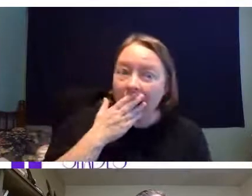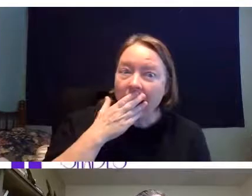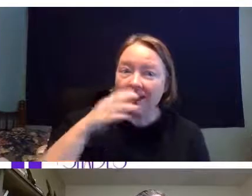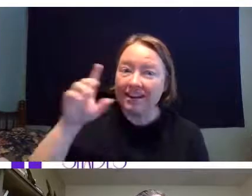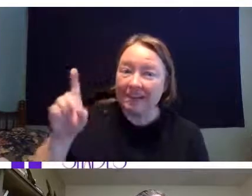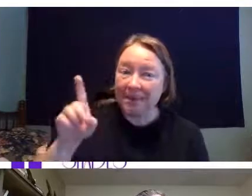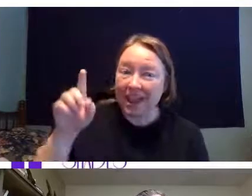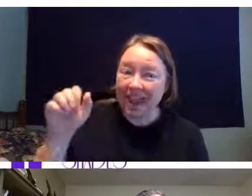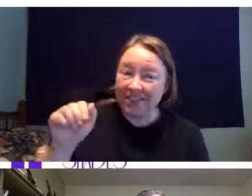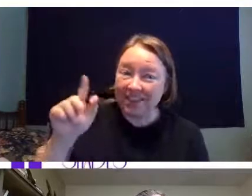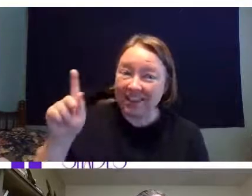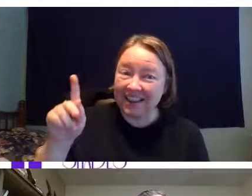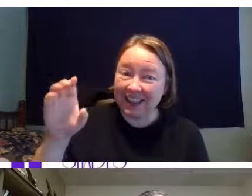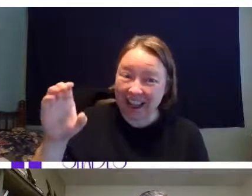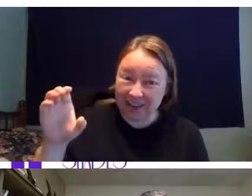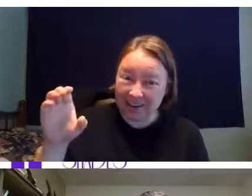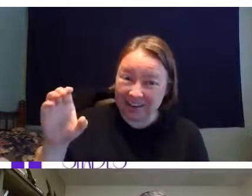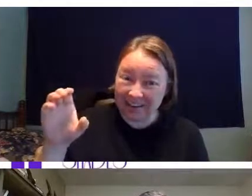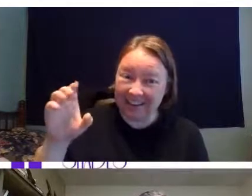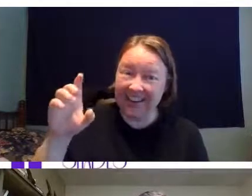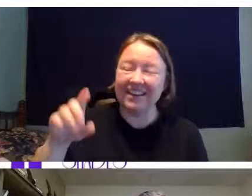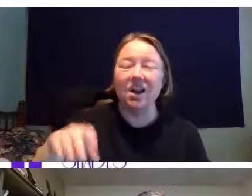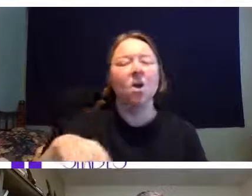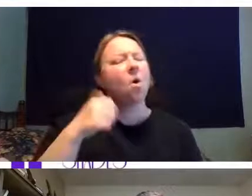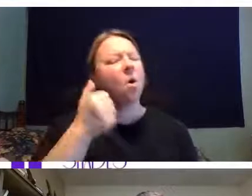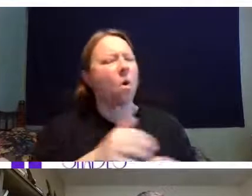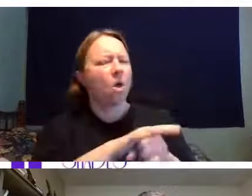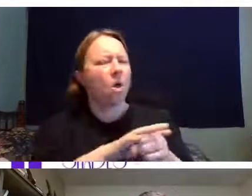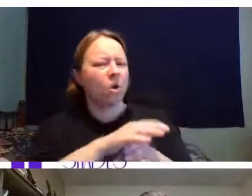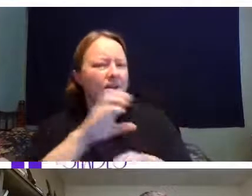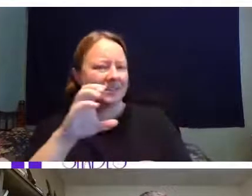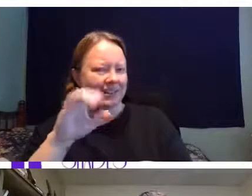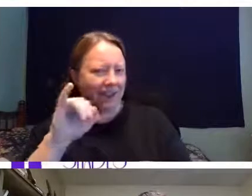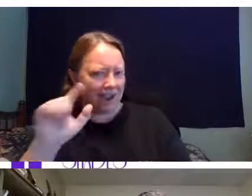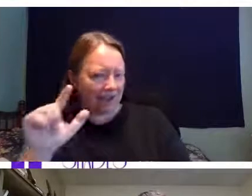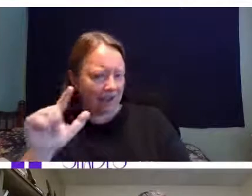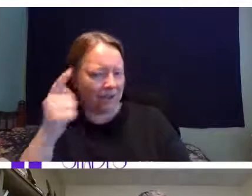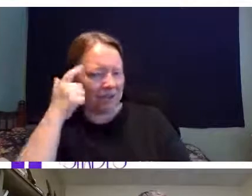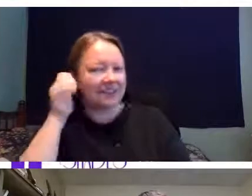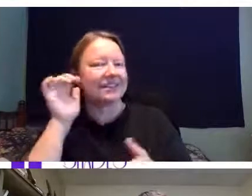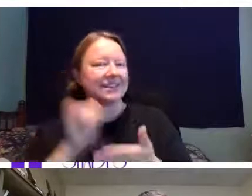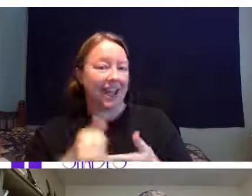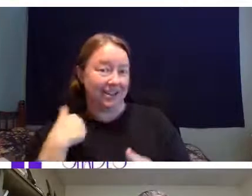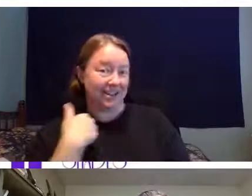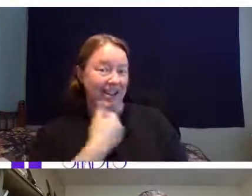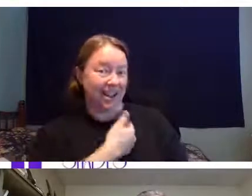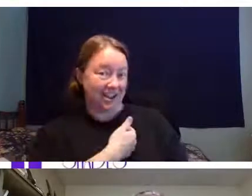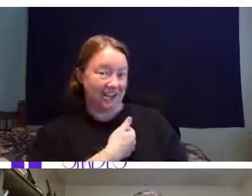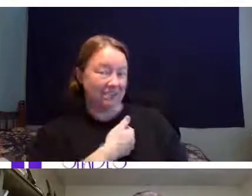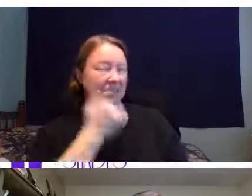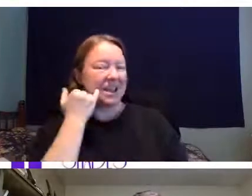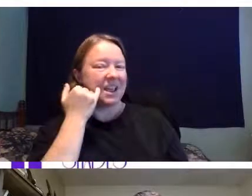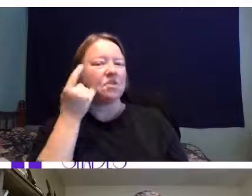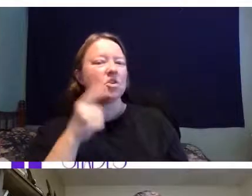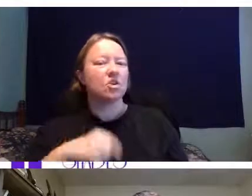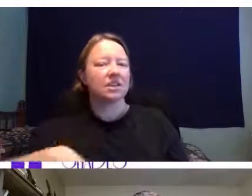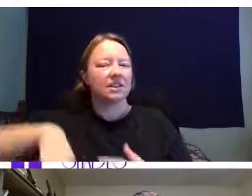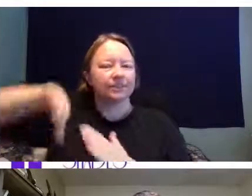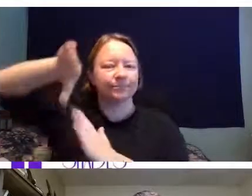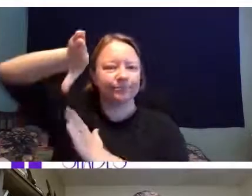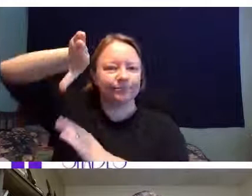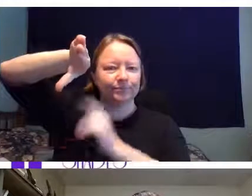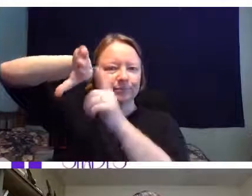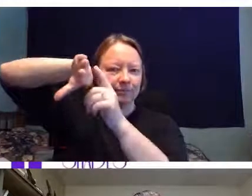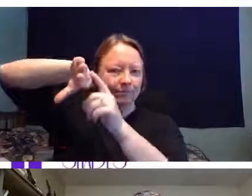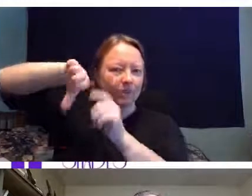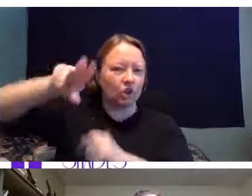Disability Advocates of King County. Or your local CIL, because that's us. But if you're up in the UP, SAIL, we